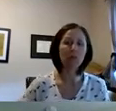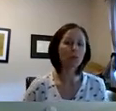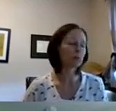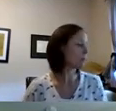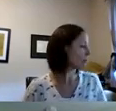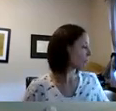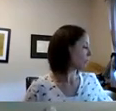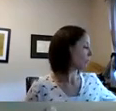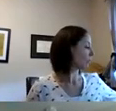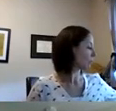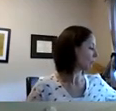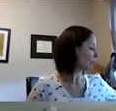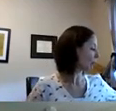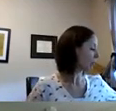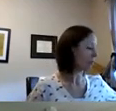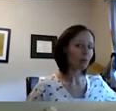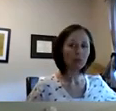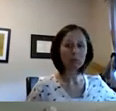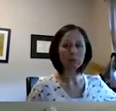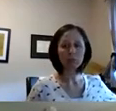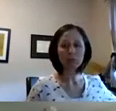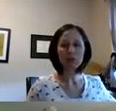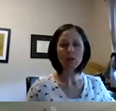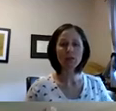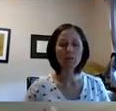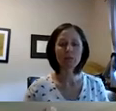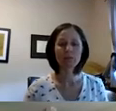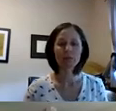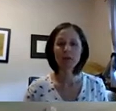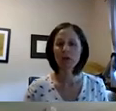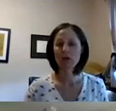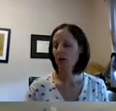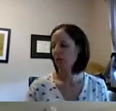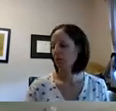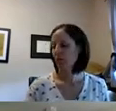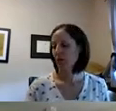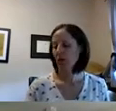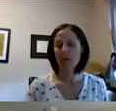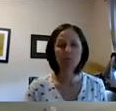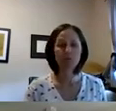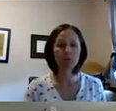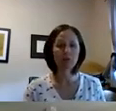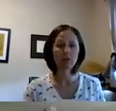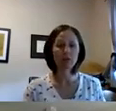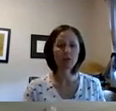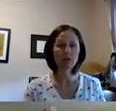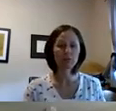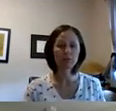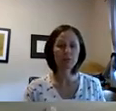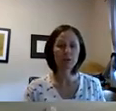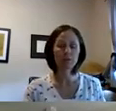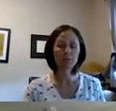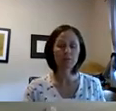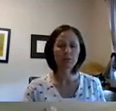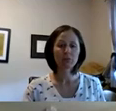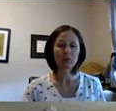South Dakota. Today, for the question and answer process, we would please appreciate it if you would